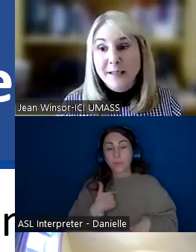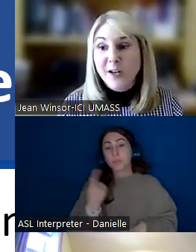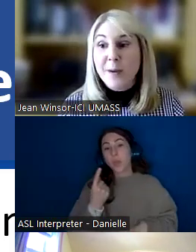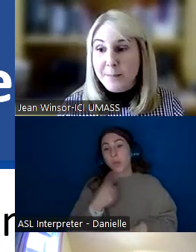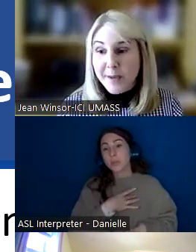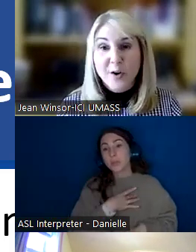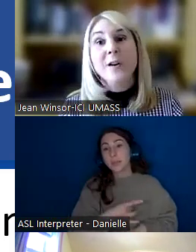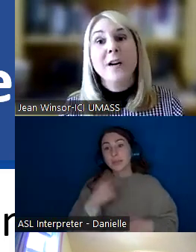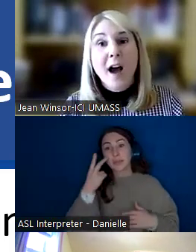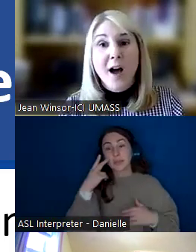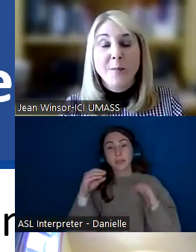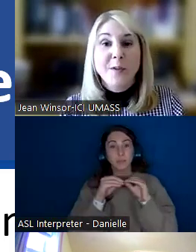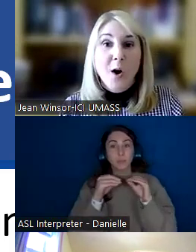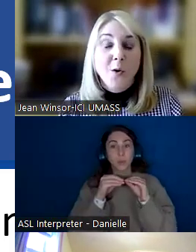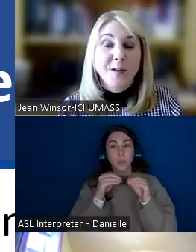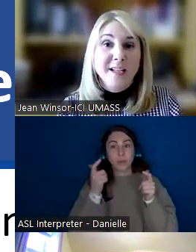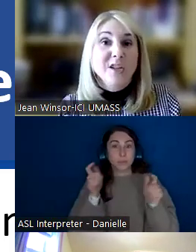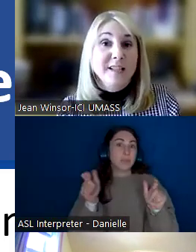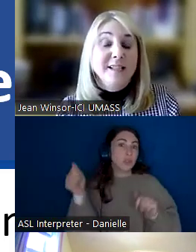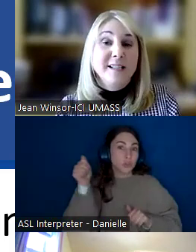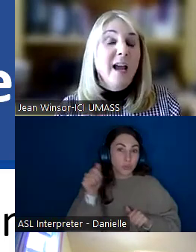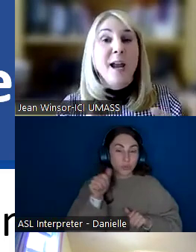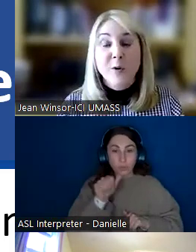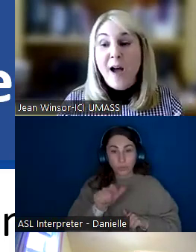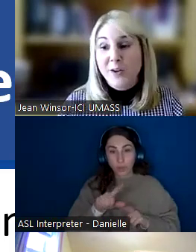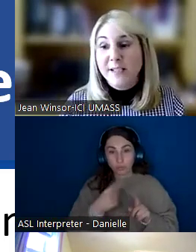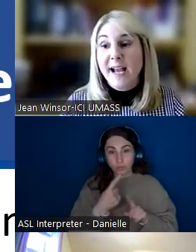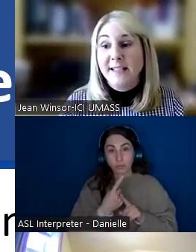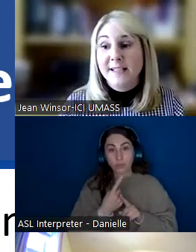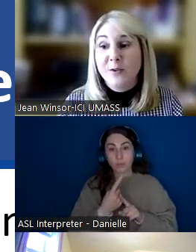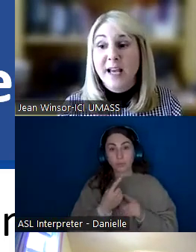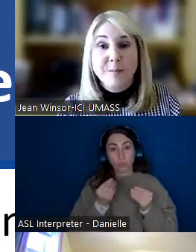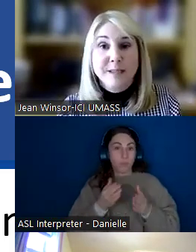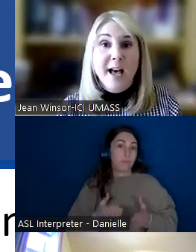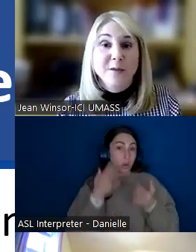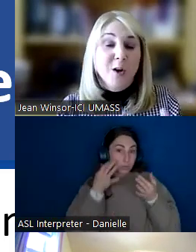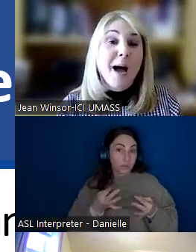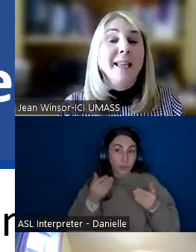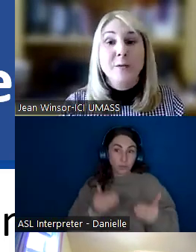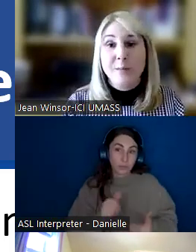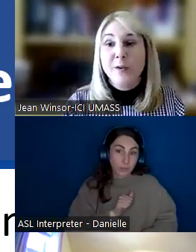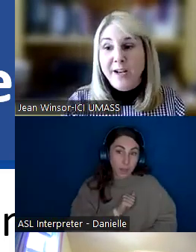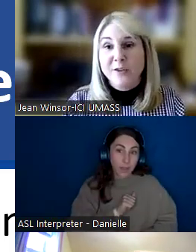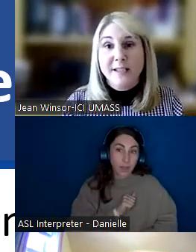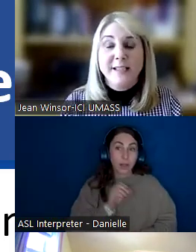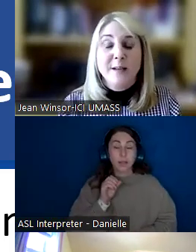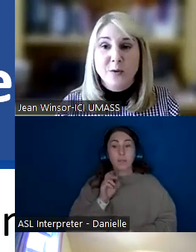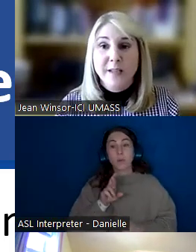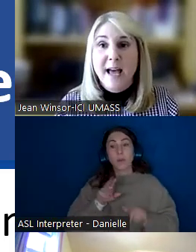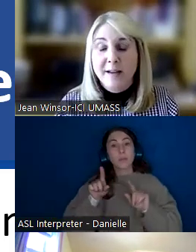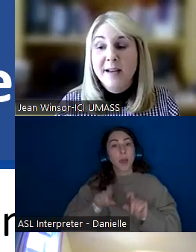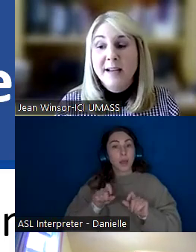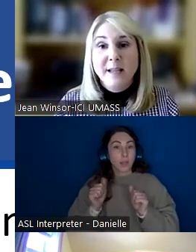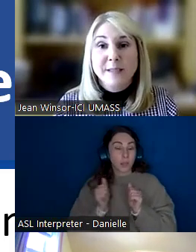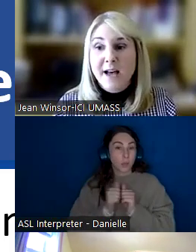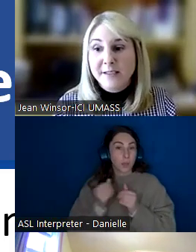it be a little bit bigger, though, than just a provider deciding to do that themselves or a pilot with providers to see them doing